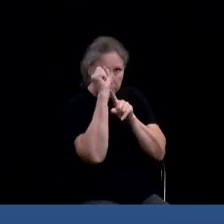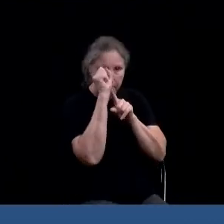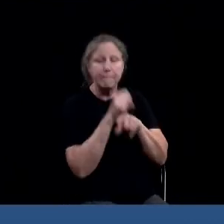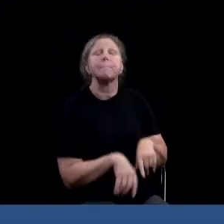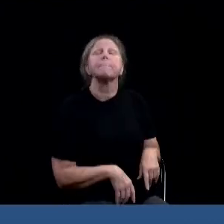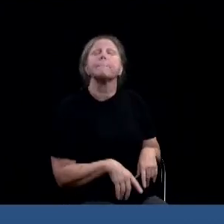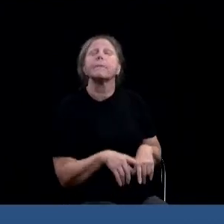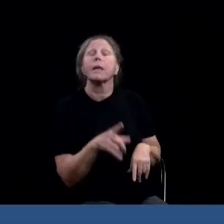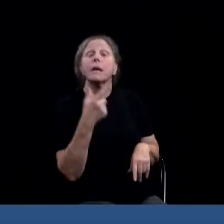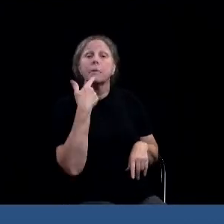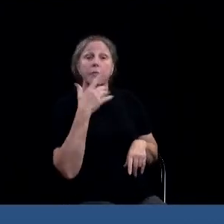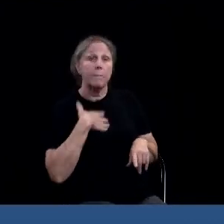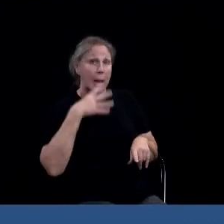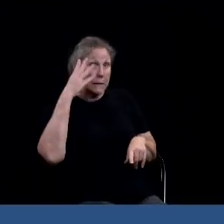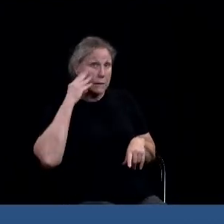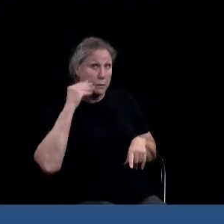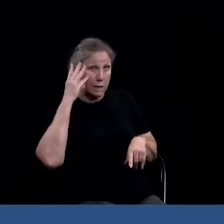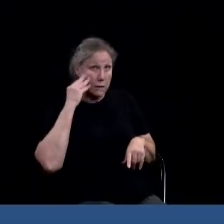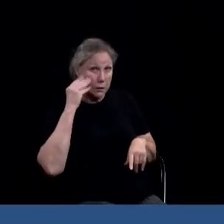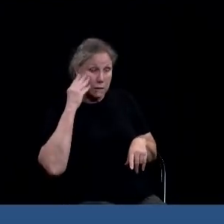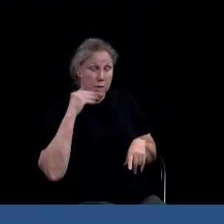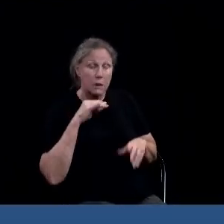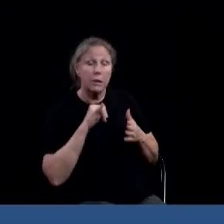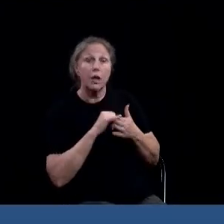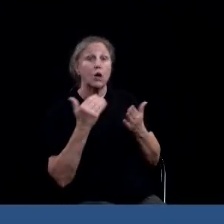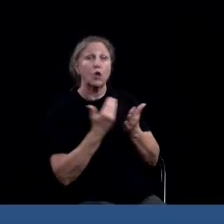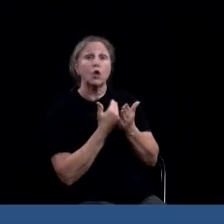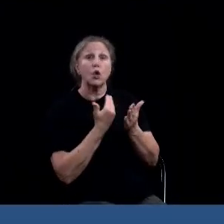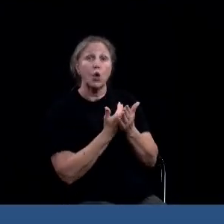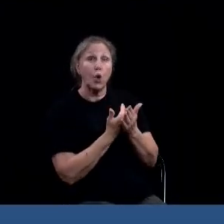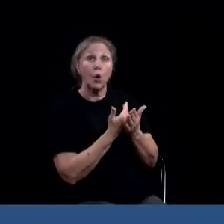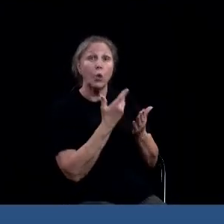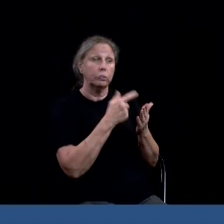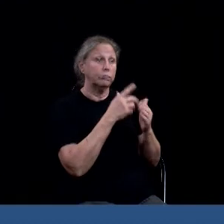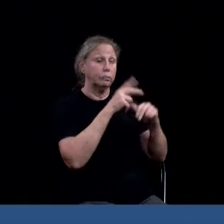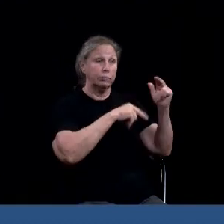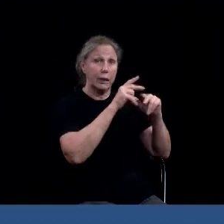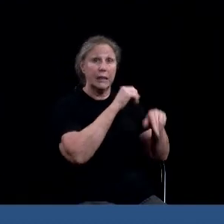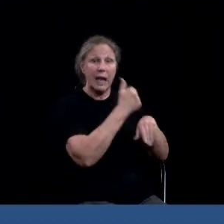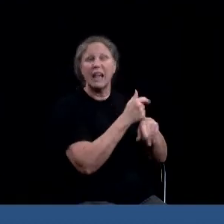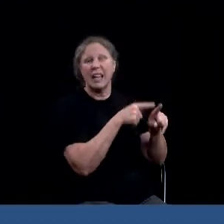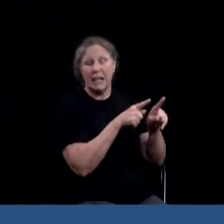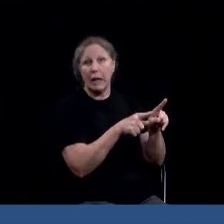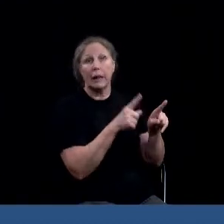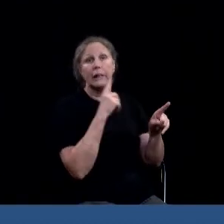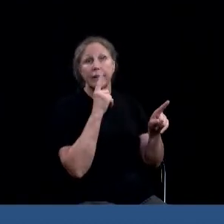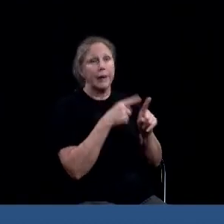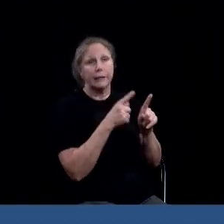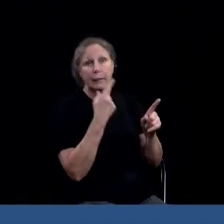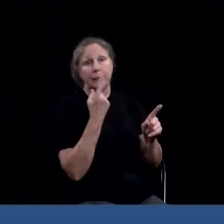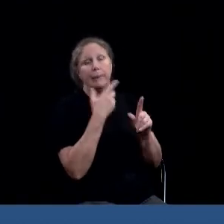new developer coming in and giving you a date is probably just about as accurate as anything you could give us right now.